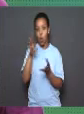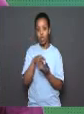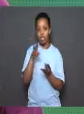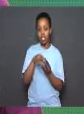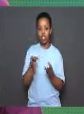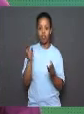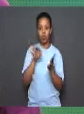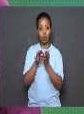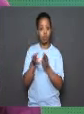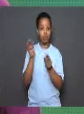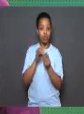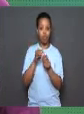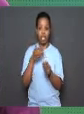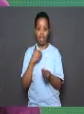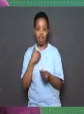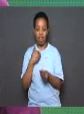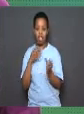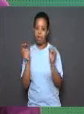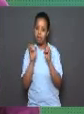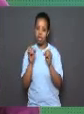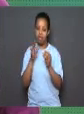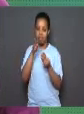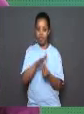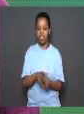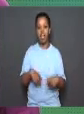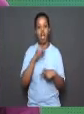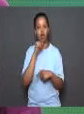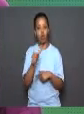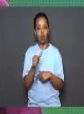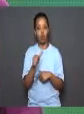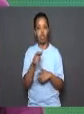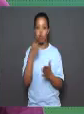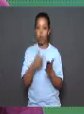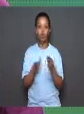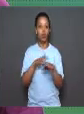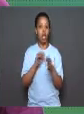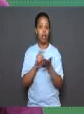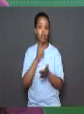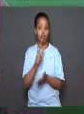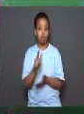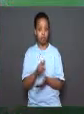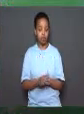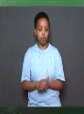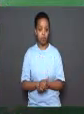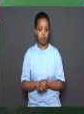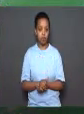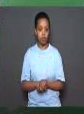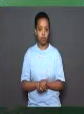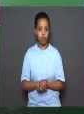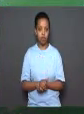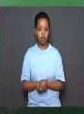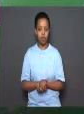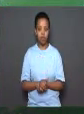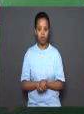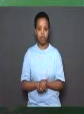concentration has no effect on the amount of product formed. In